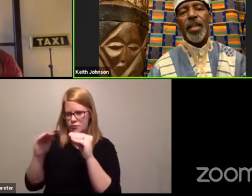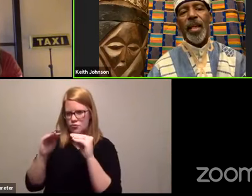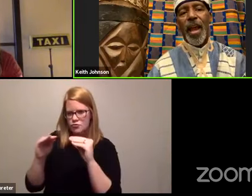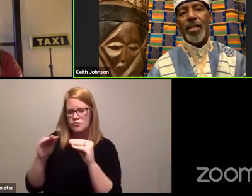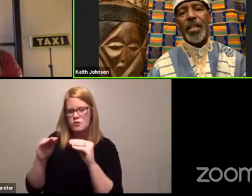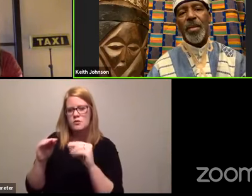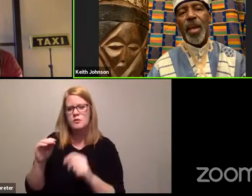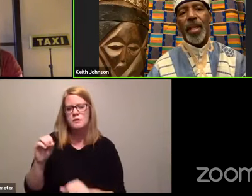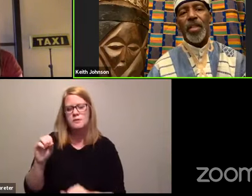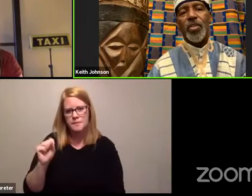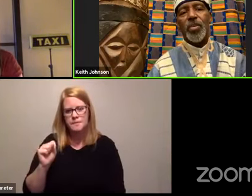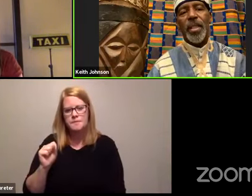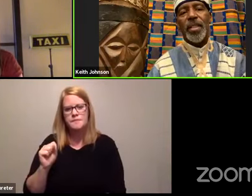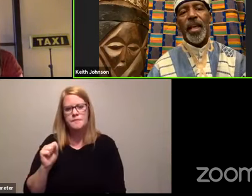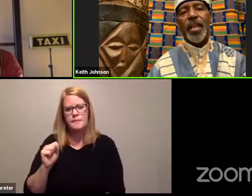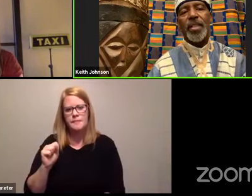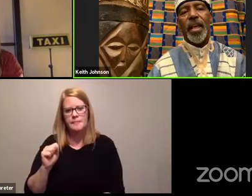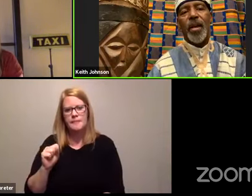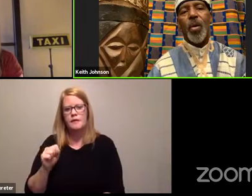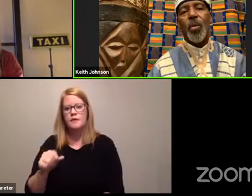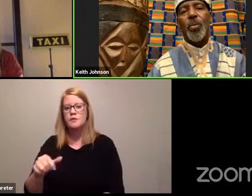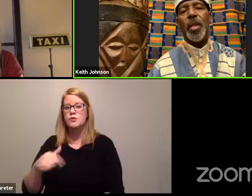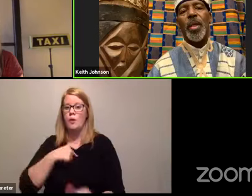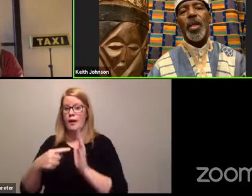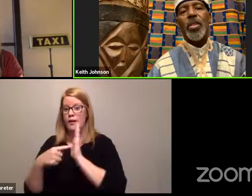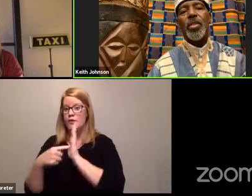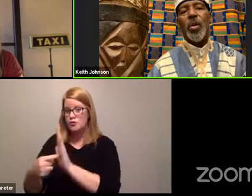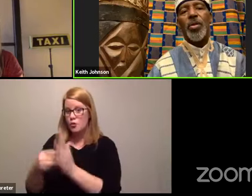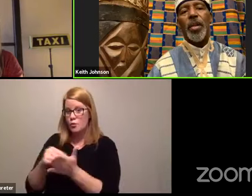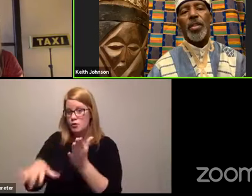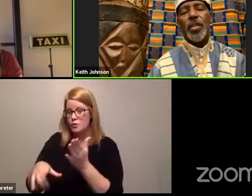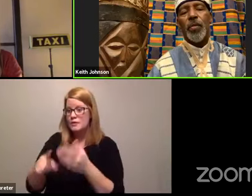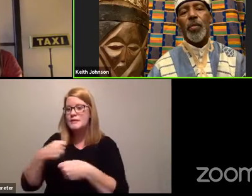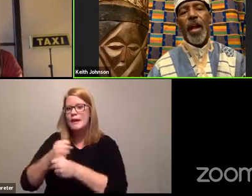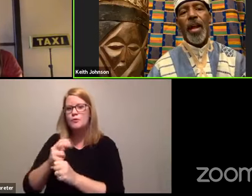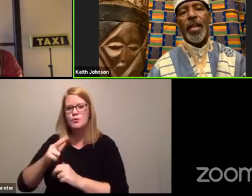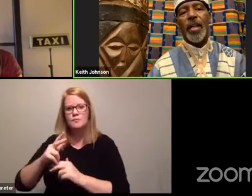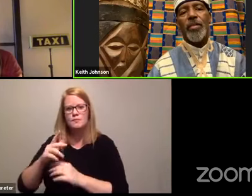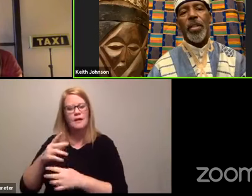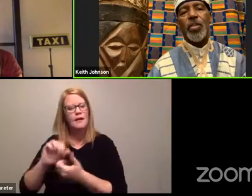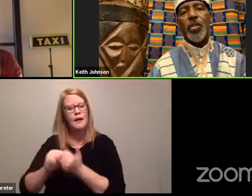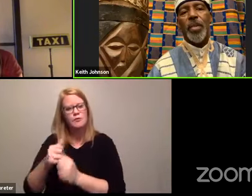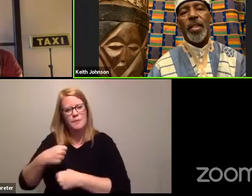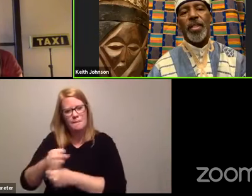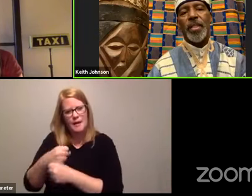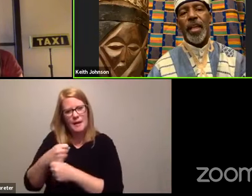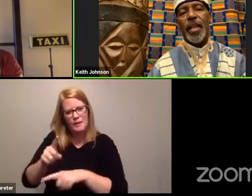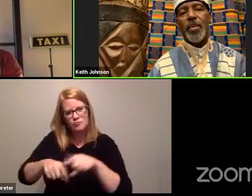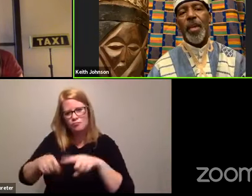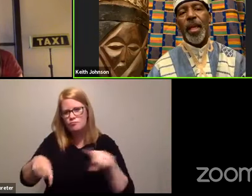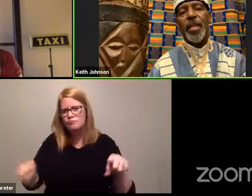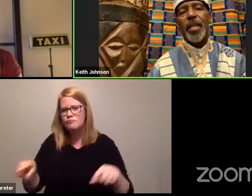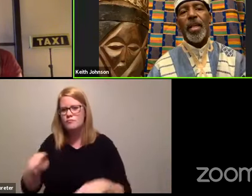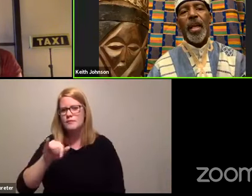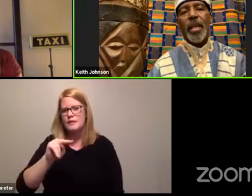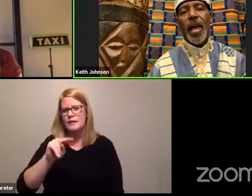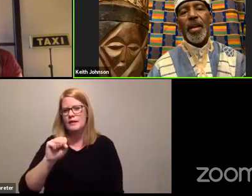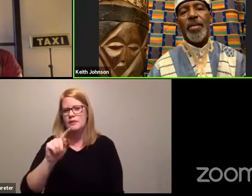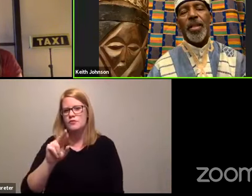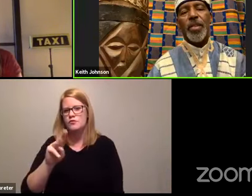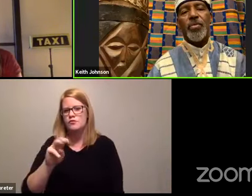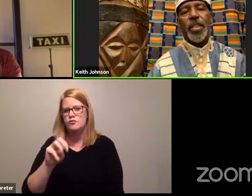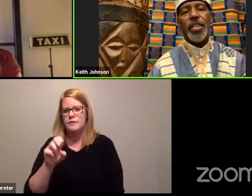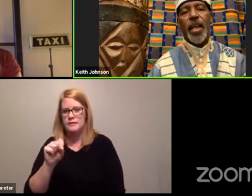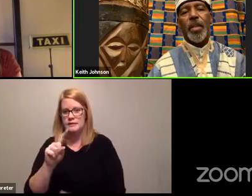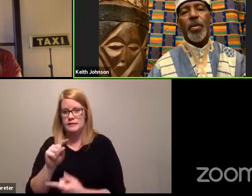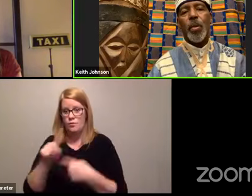me, they actually make instruments they can take home. So there's a variety of instruments that they can make. A lot